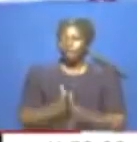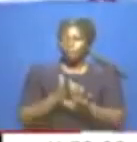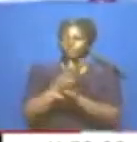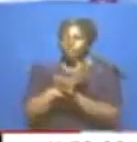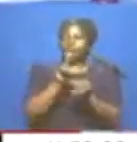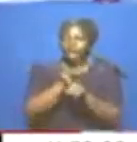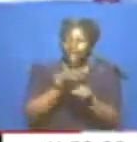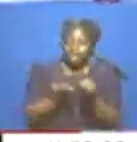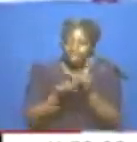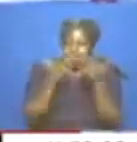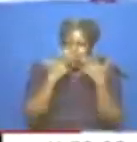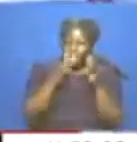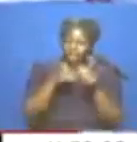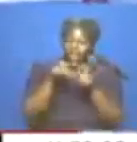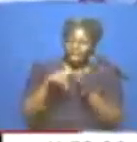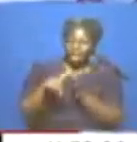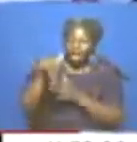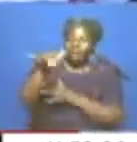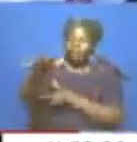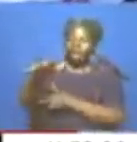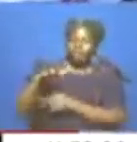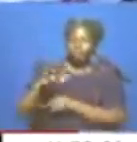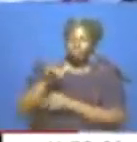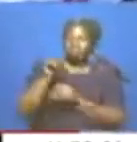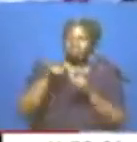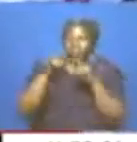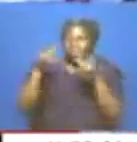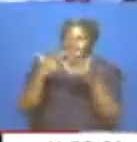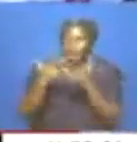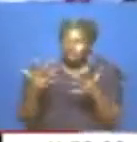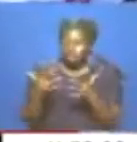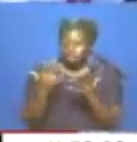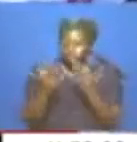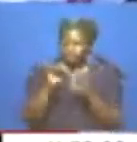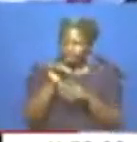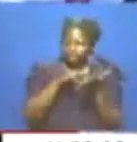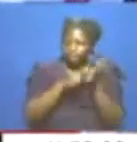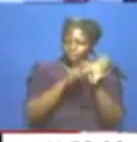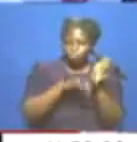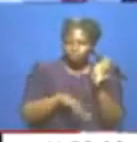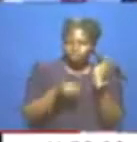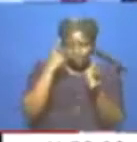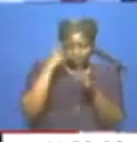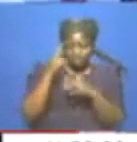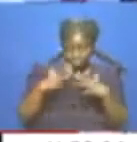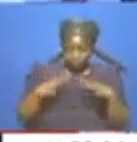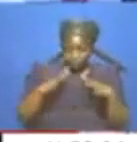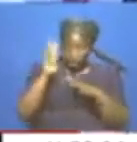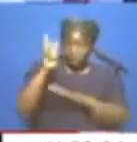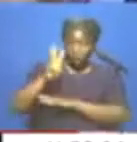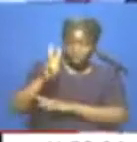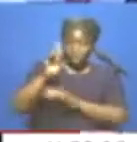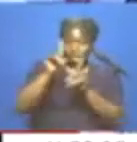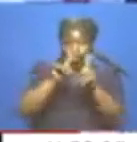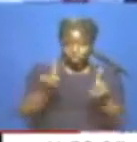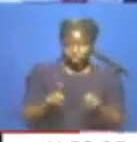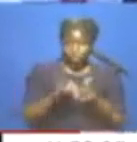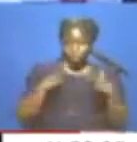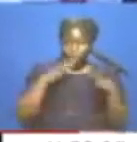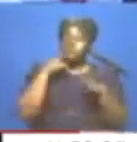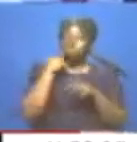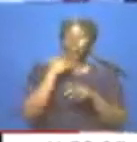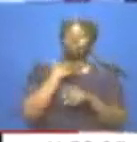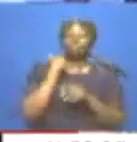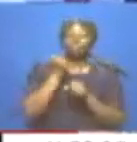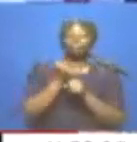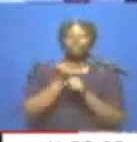as the main link between now Wajir and the rest of Kenya. Maybe what does this mean for the people of Wajir and also people who want to do business in Wajir who are